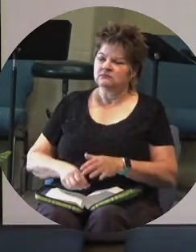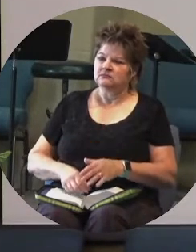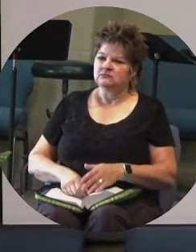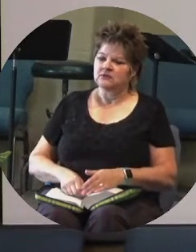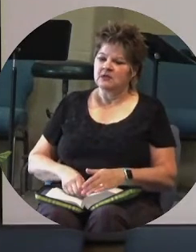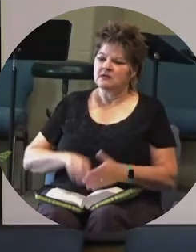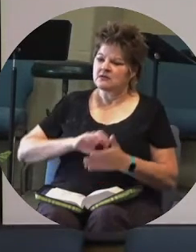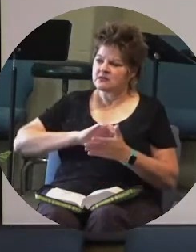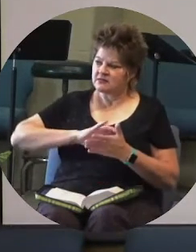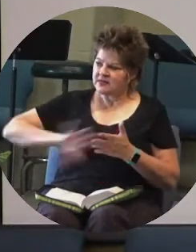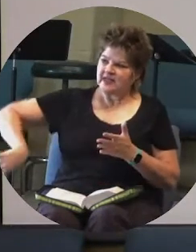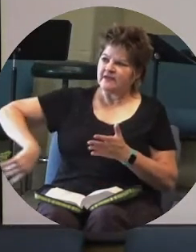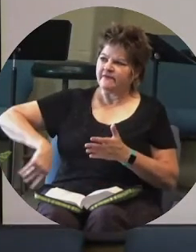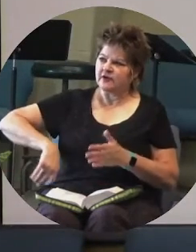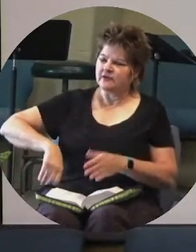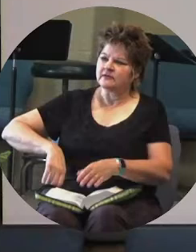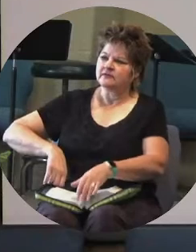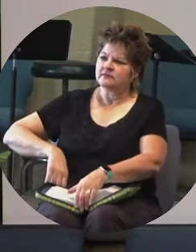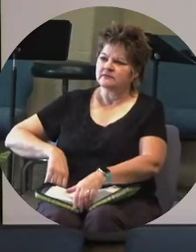leave.